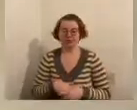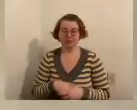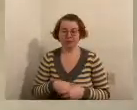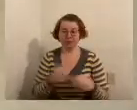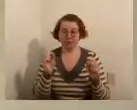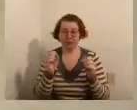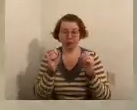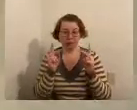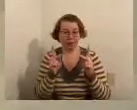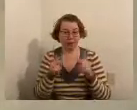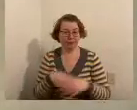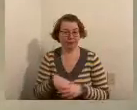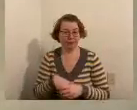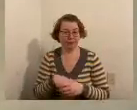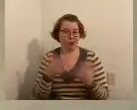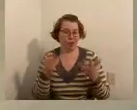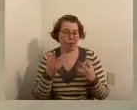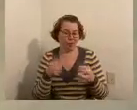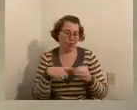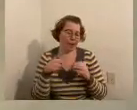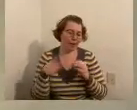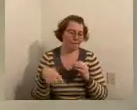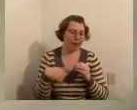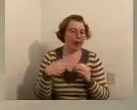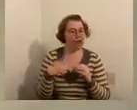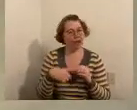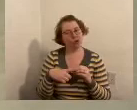Okay, what about